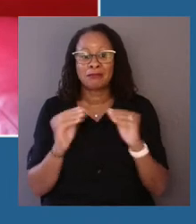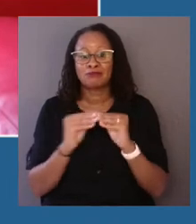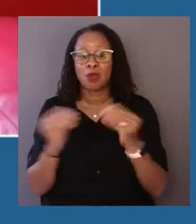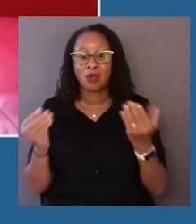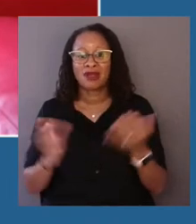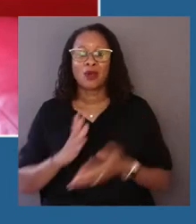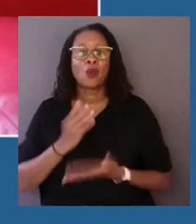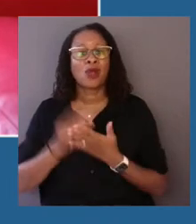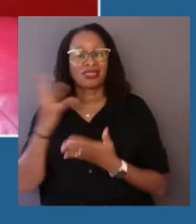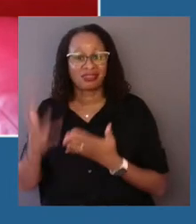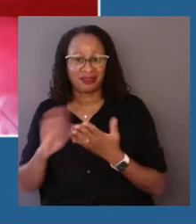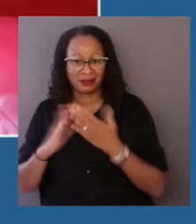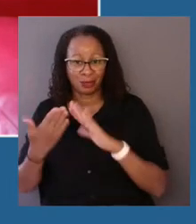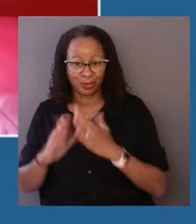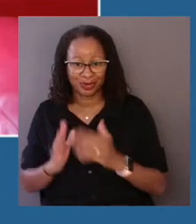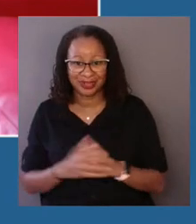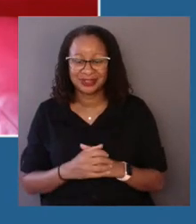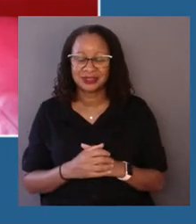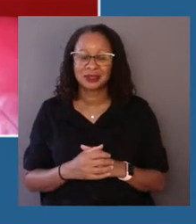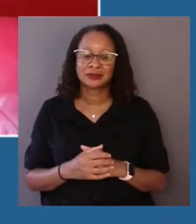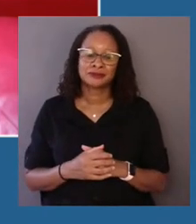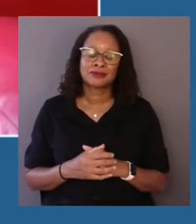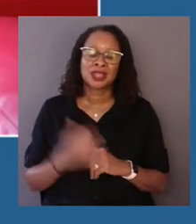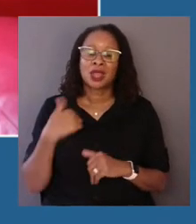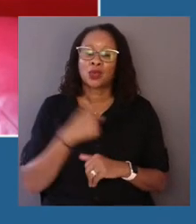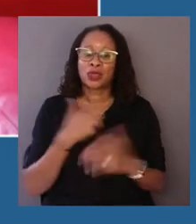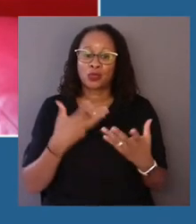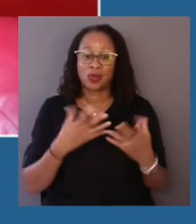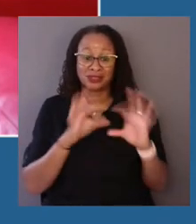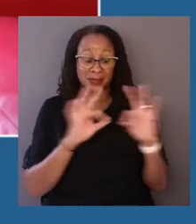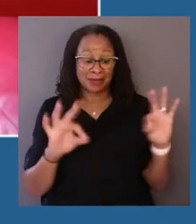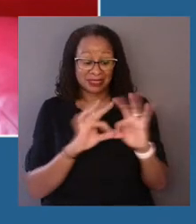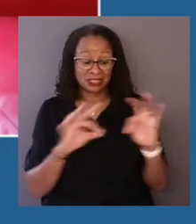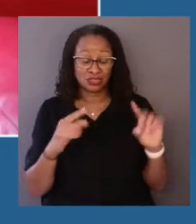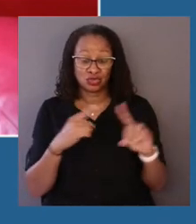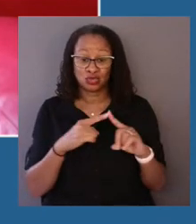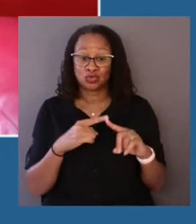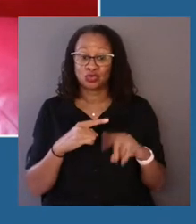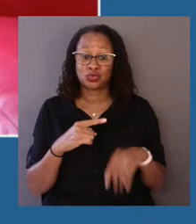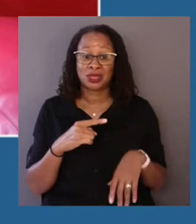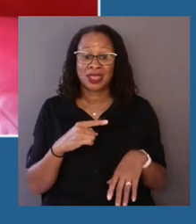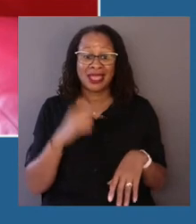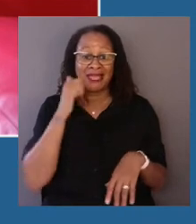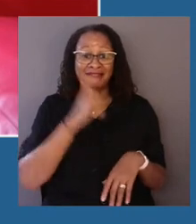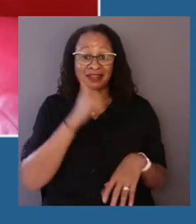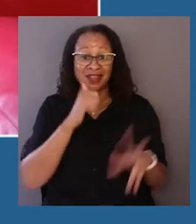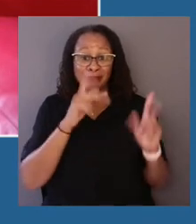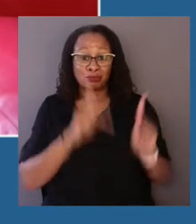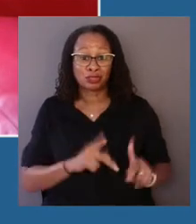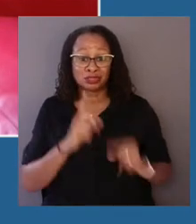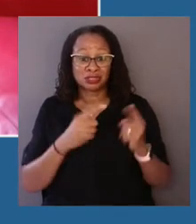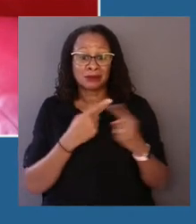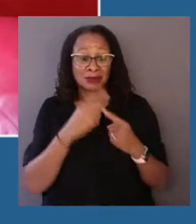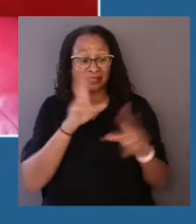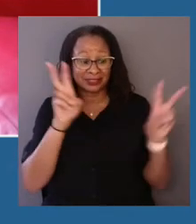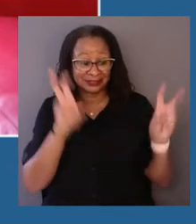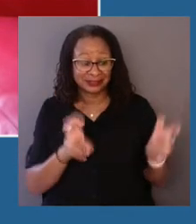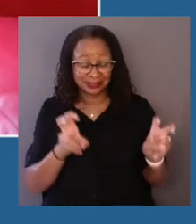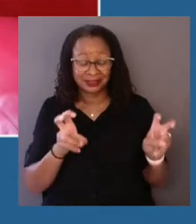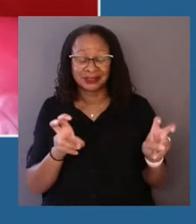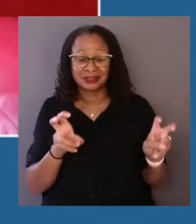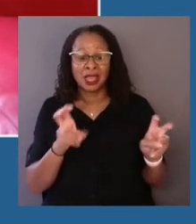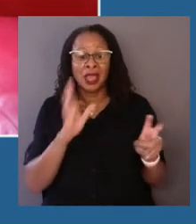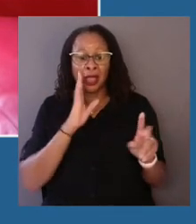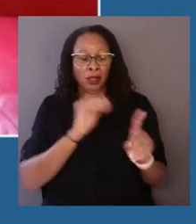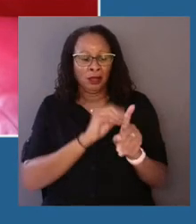communities. So we want a message to the everyday person about the issues that will